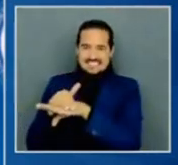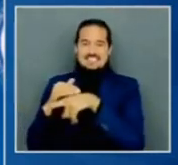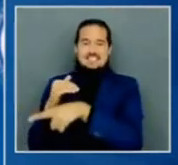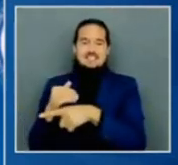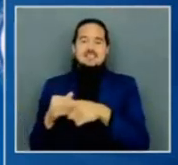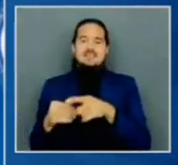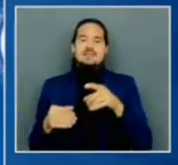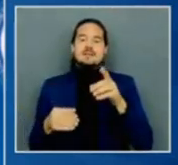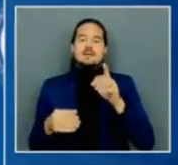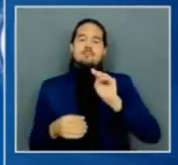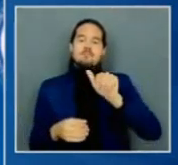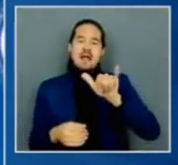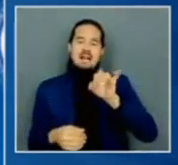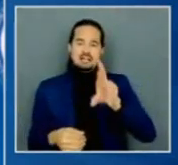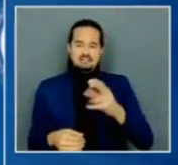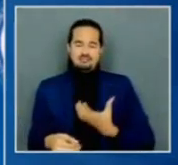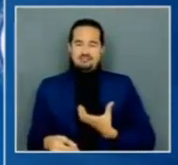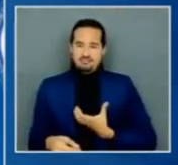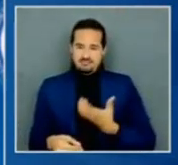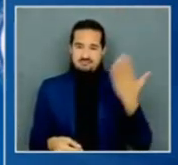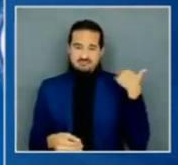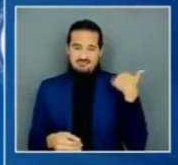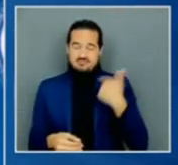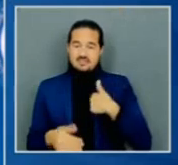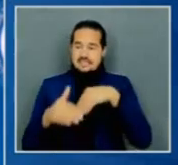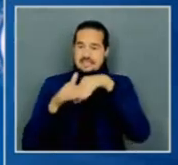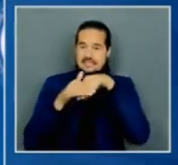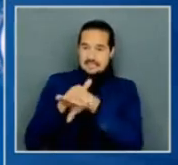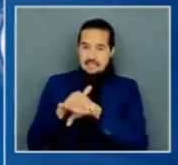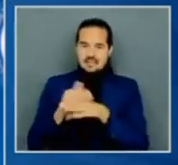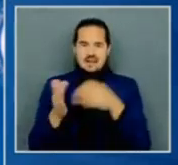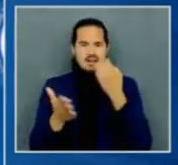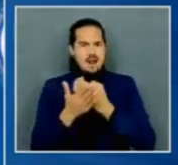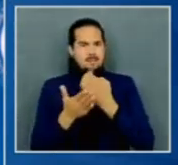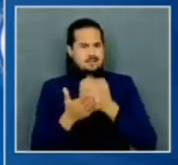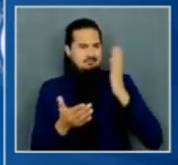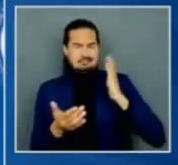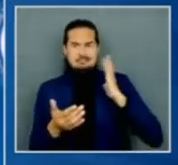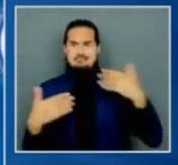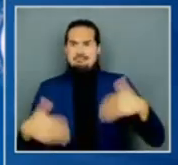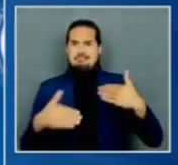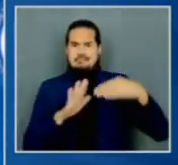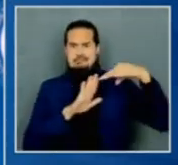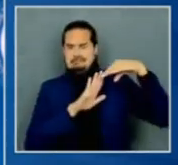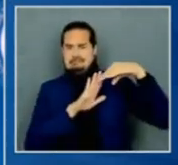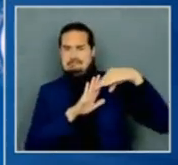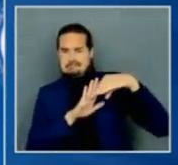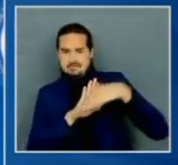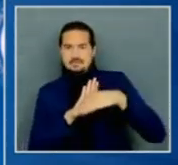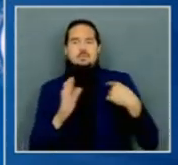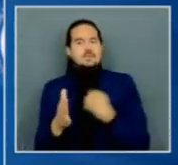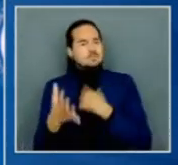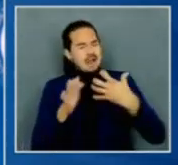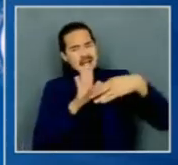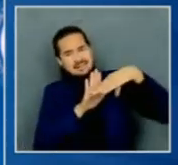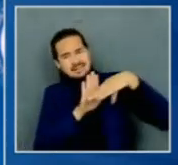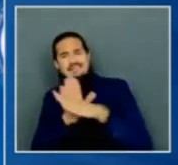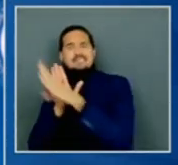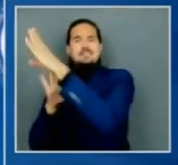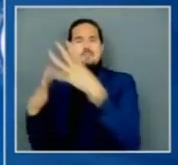mayor, in a city fighting its way out of the teeth of the Great Recession, infrastructure was at the heart of our vision.